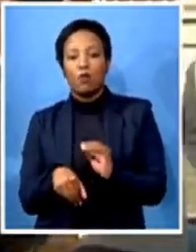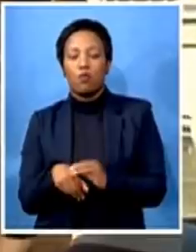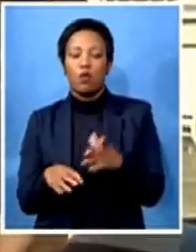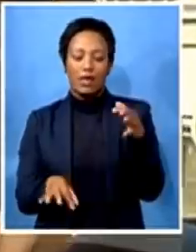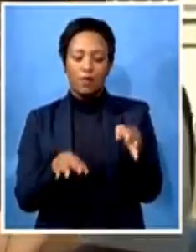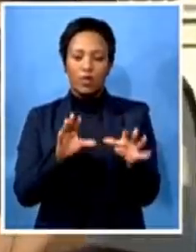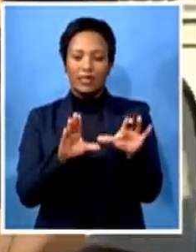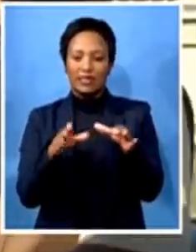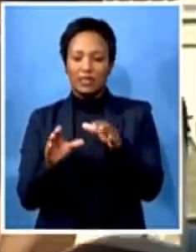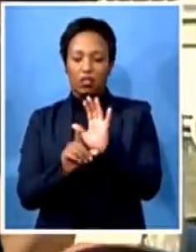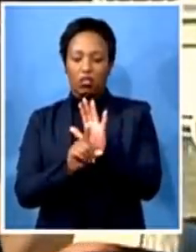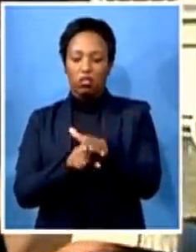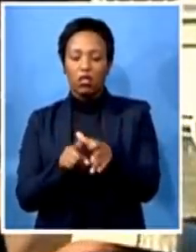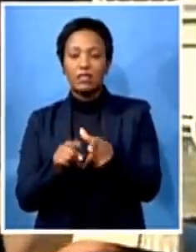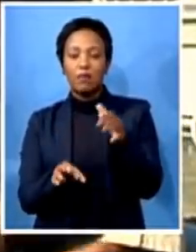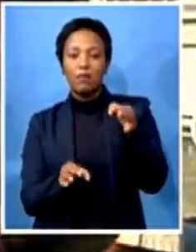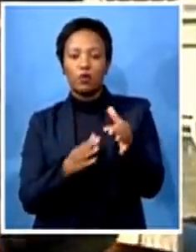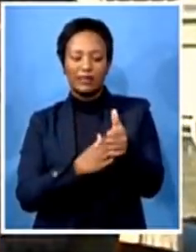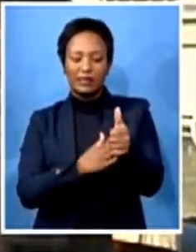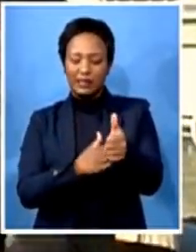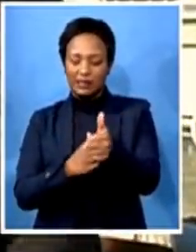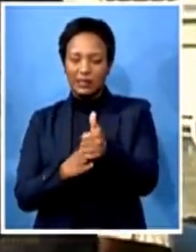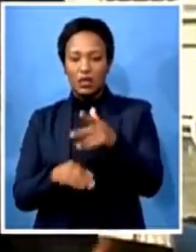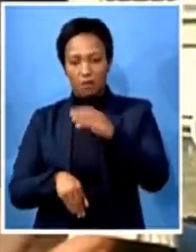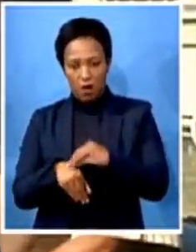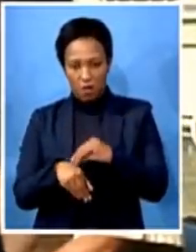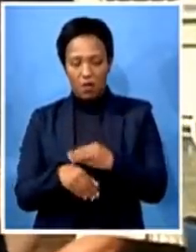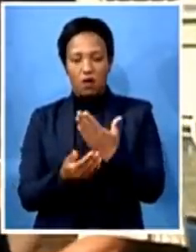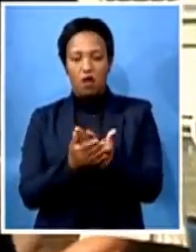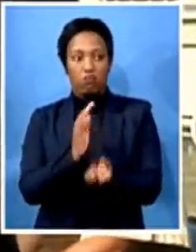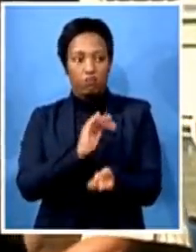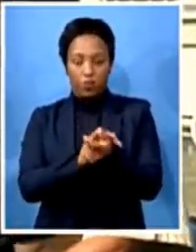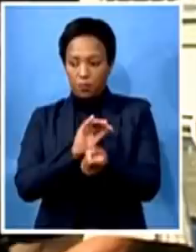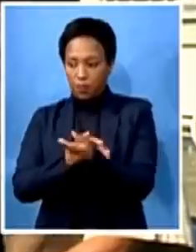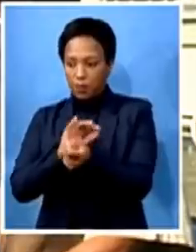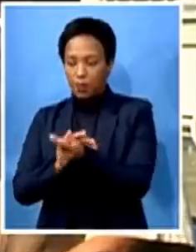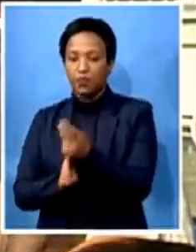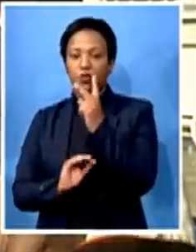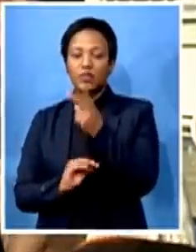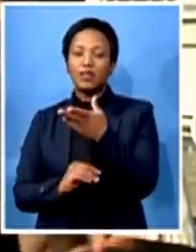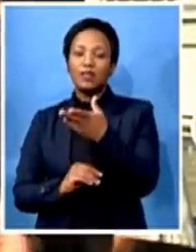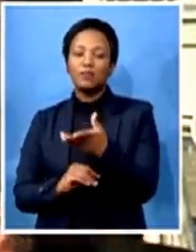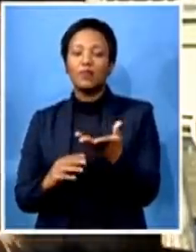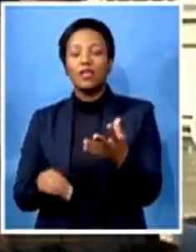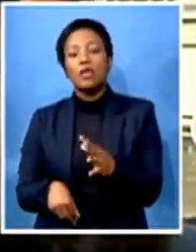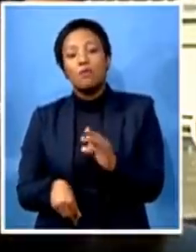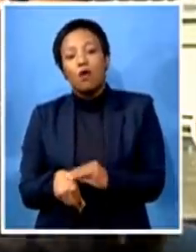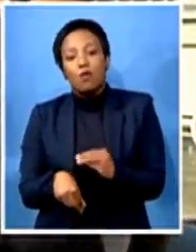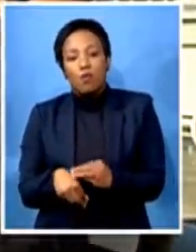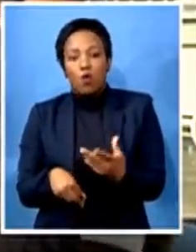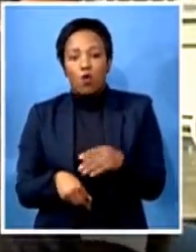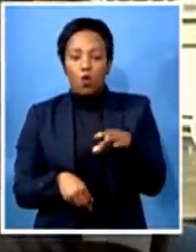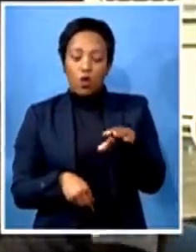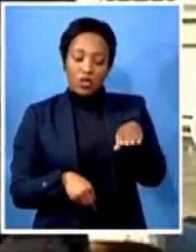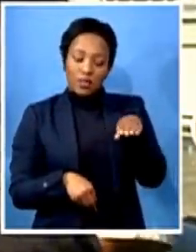which is causing all the problems which we have in the region. And that problem of Zimbabwe is spilling over in all